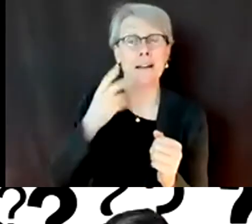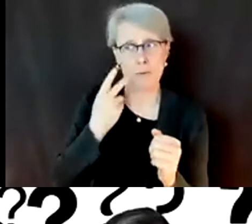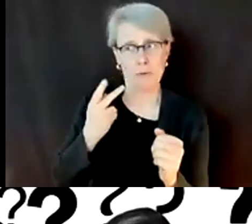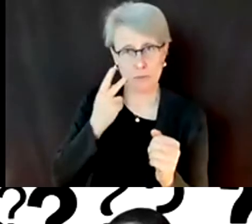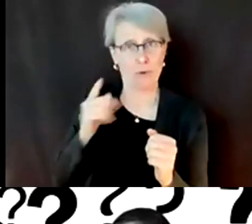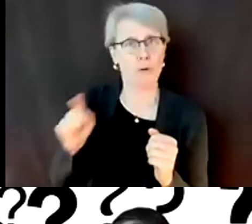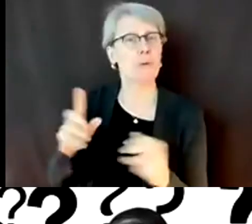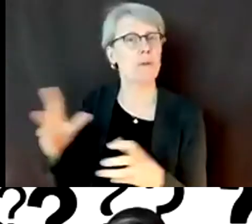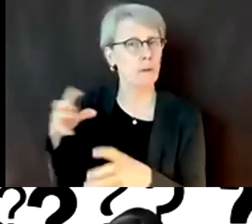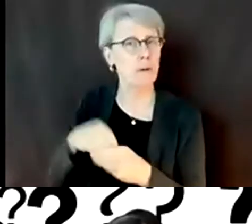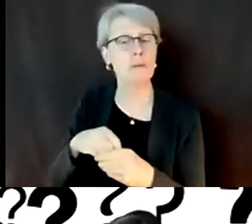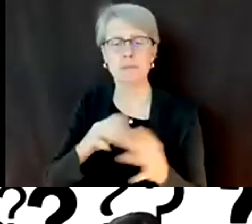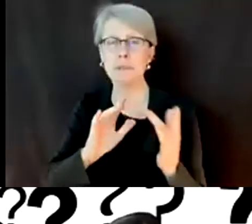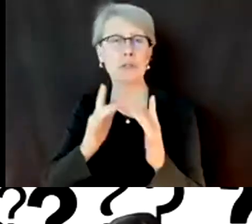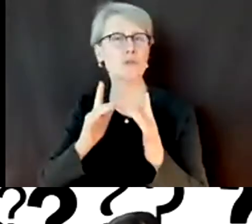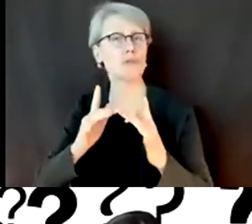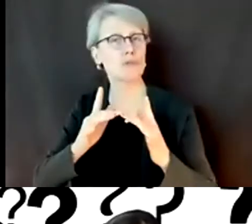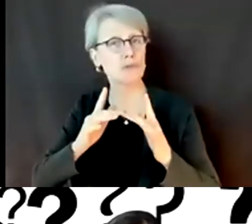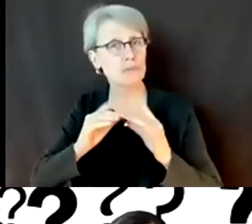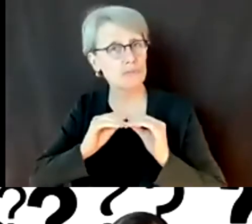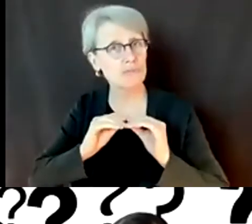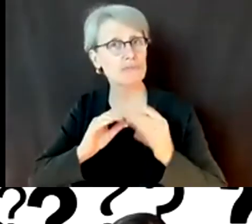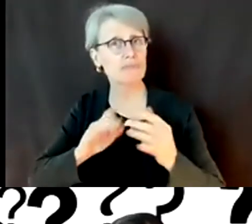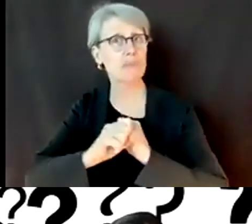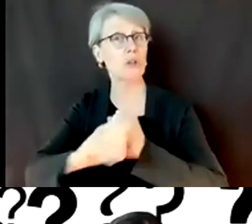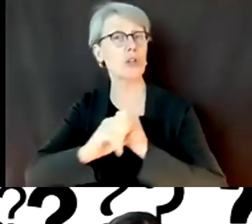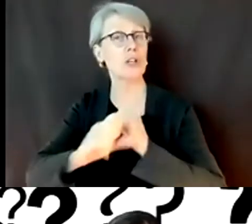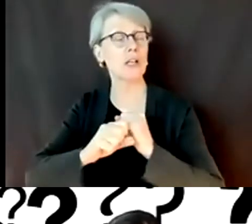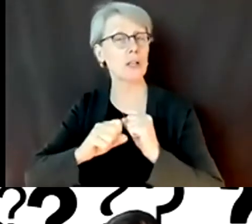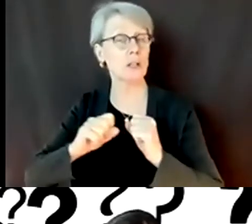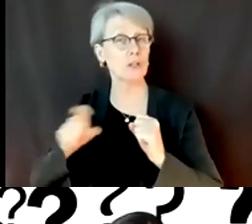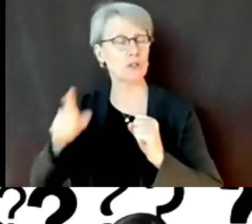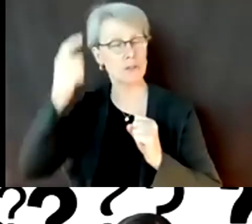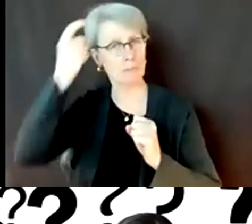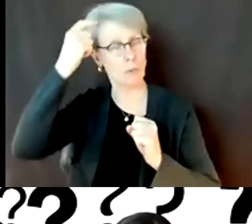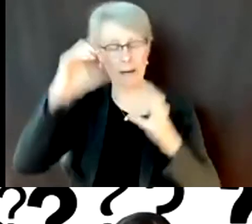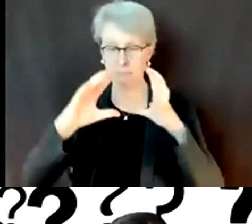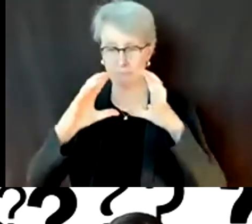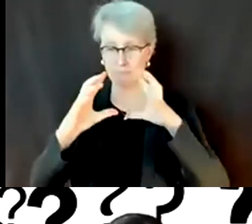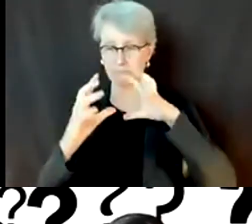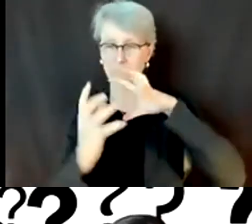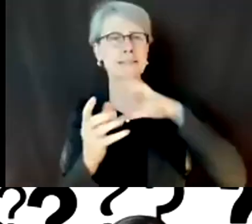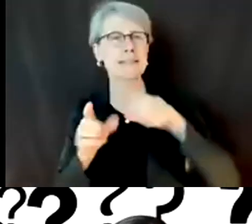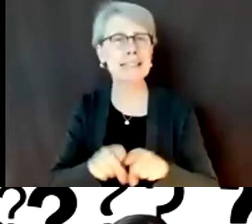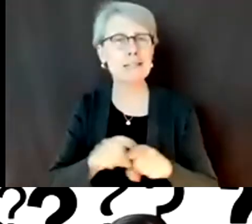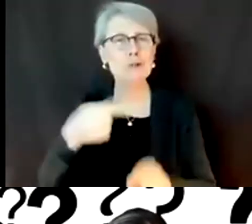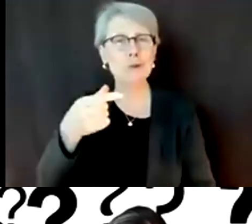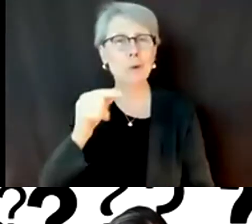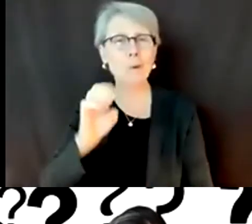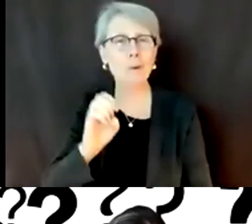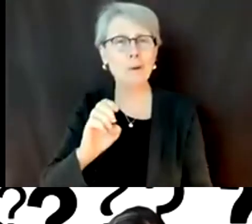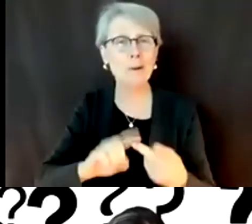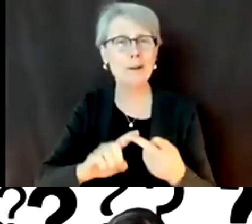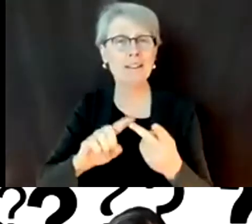marketing right when the internet sort of started, and her brain started to evolve the way like Google and search engines started to evolve,